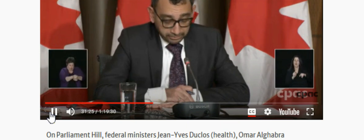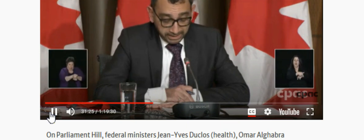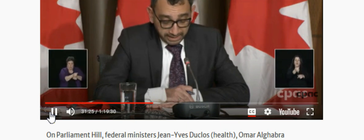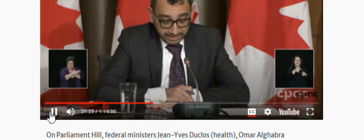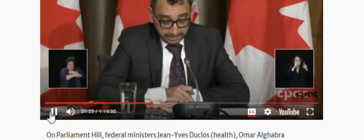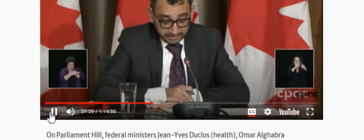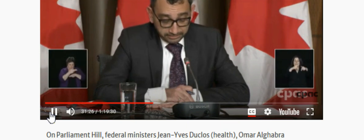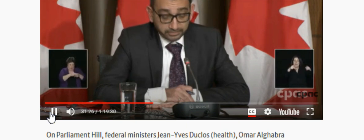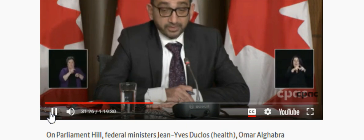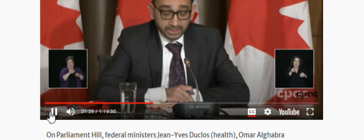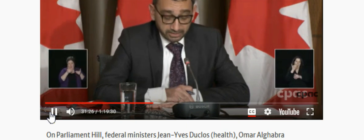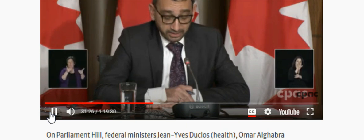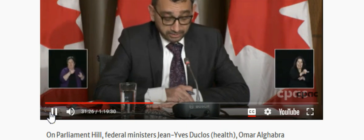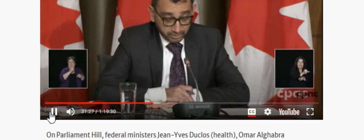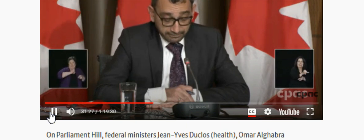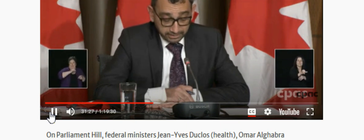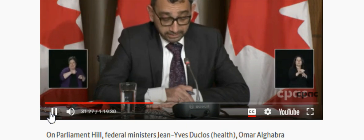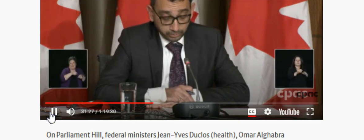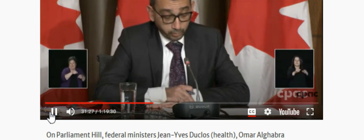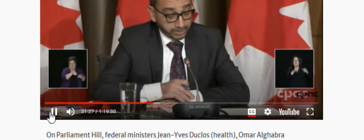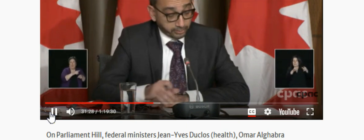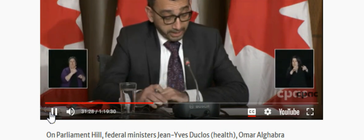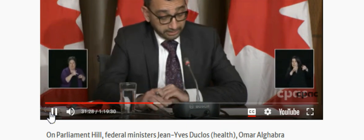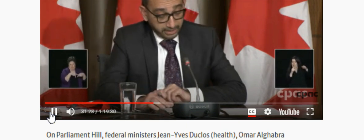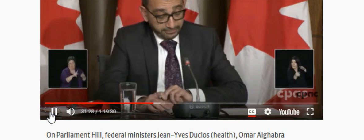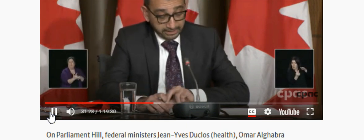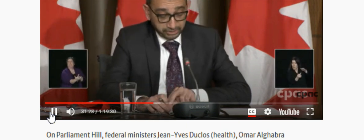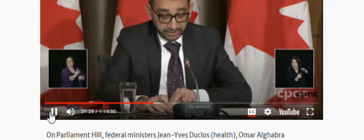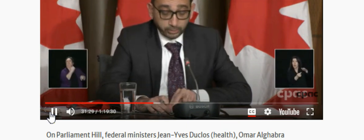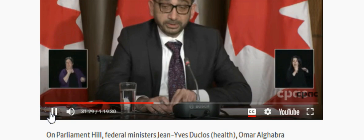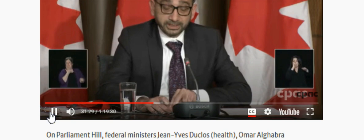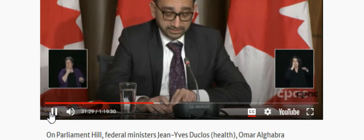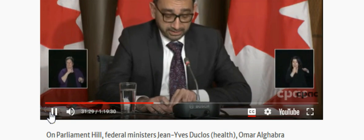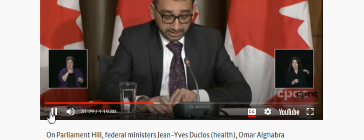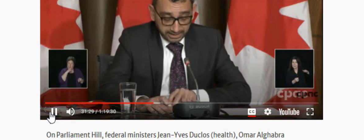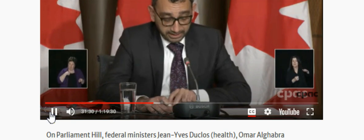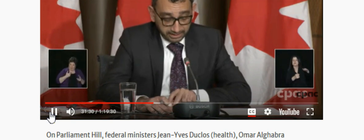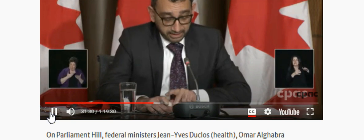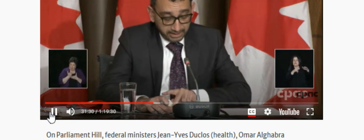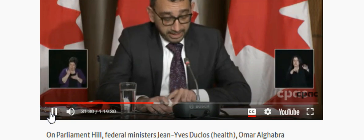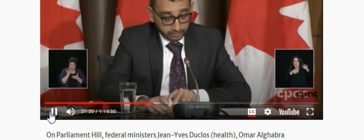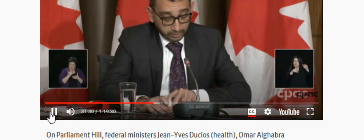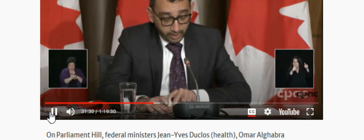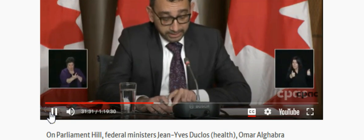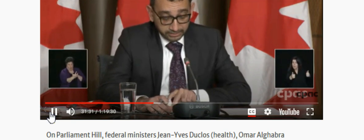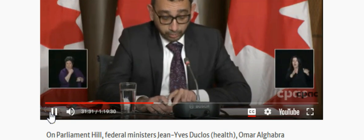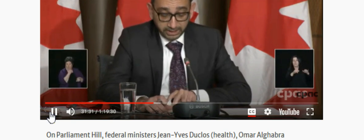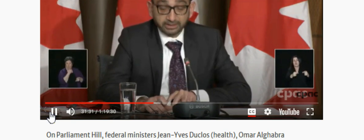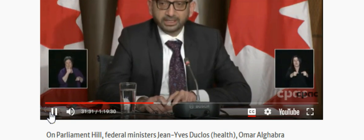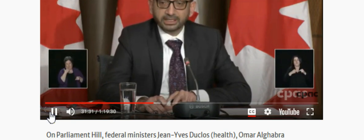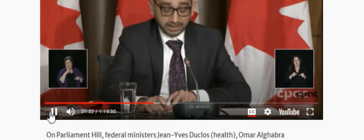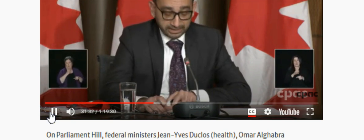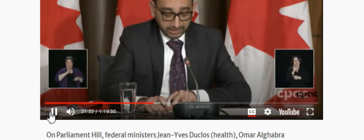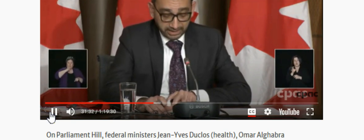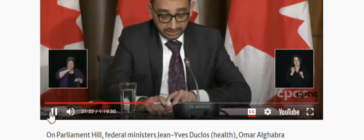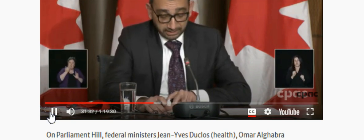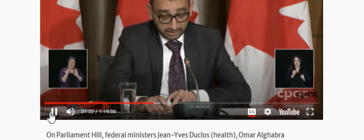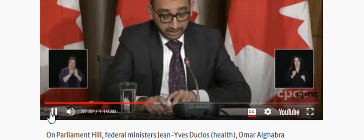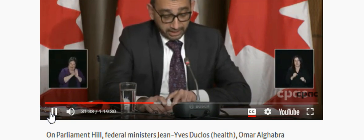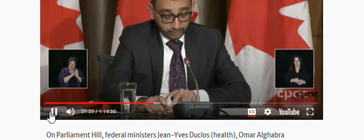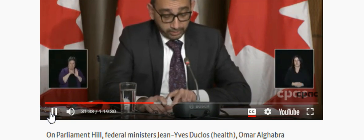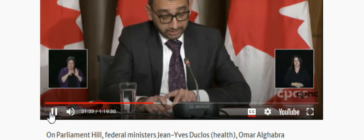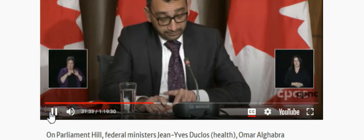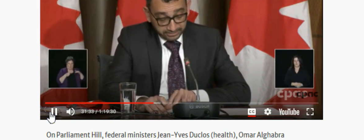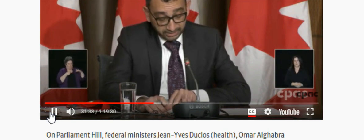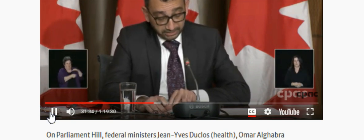Upon entering Canada, these travelers with a right of entry will be tested again and required to wait in a